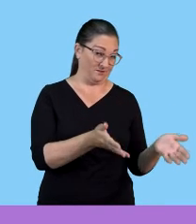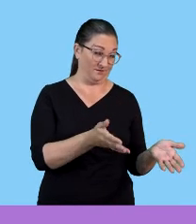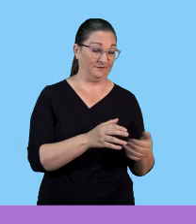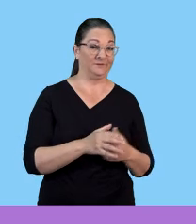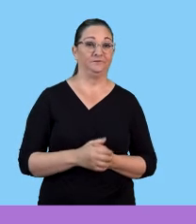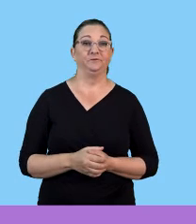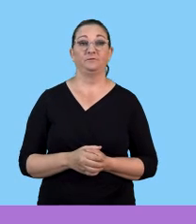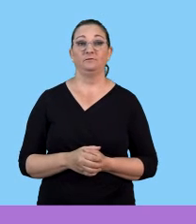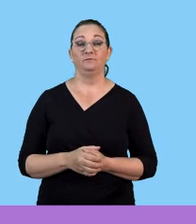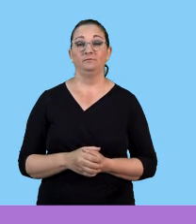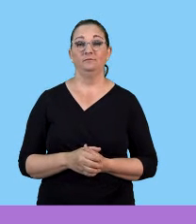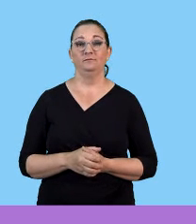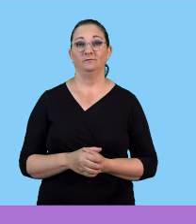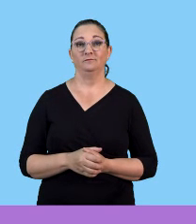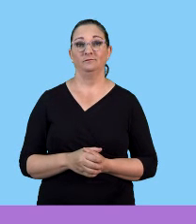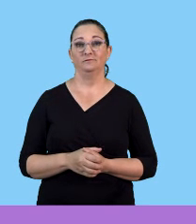boxes.